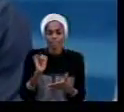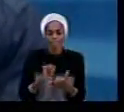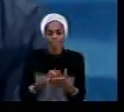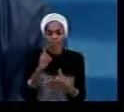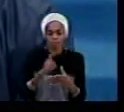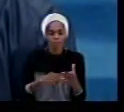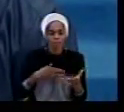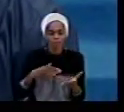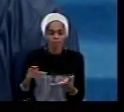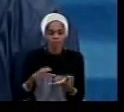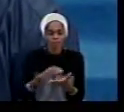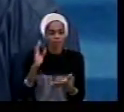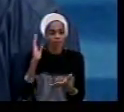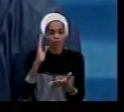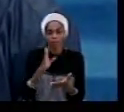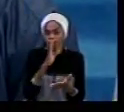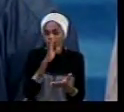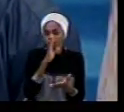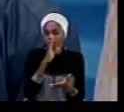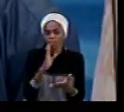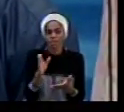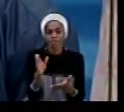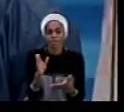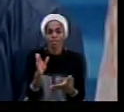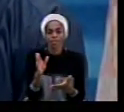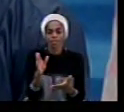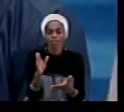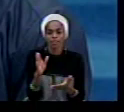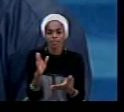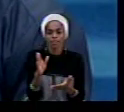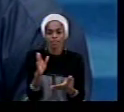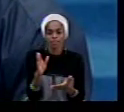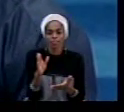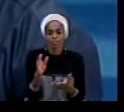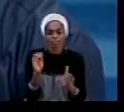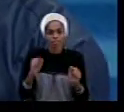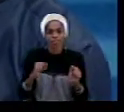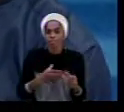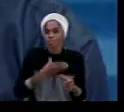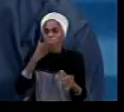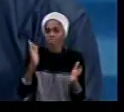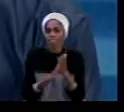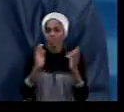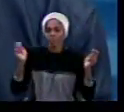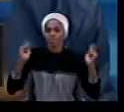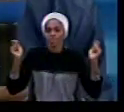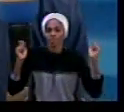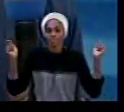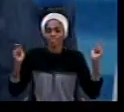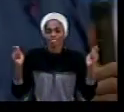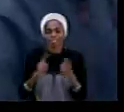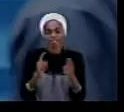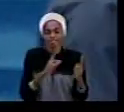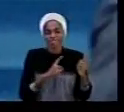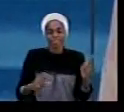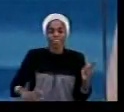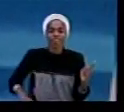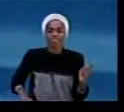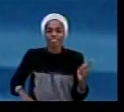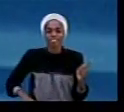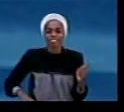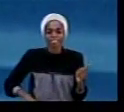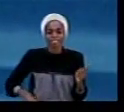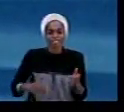That's what my song will be. Can you shout a big hallelujah to the Lord? Hallelujah.